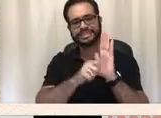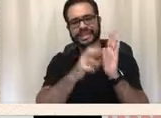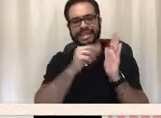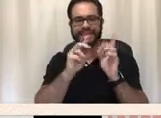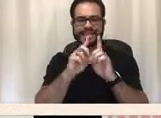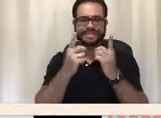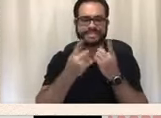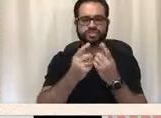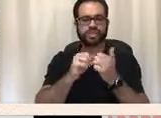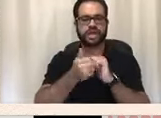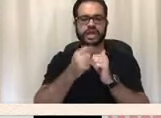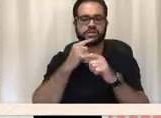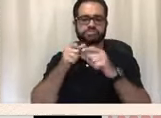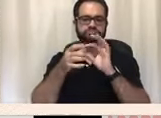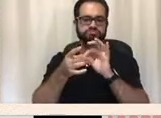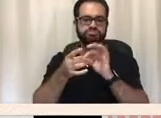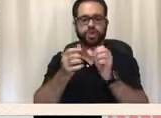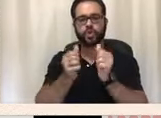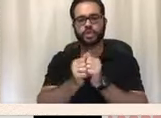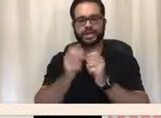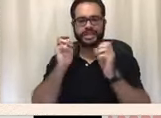pertains to education.